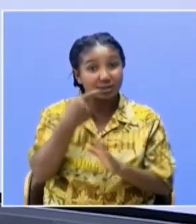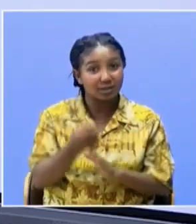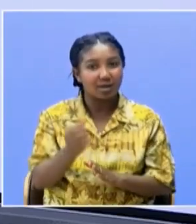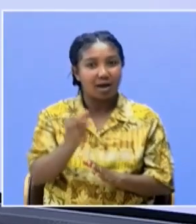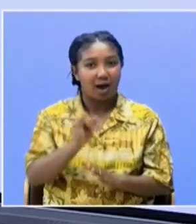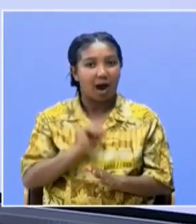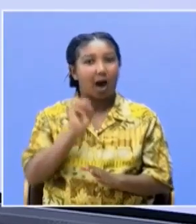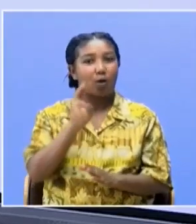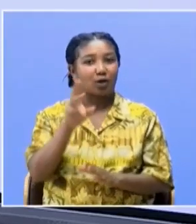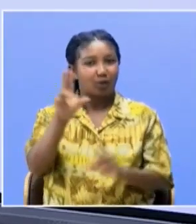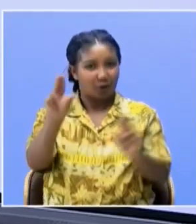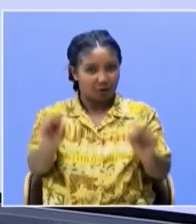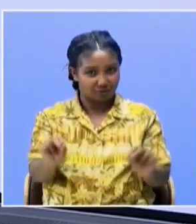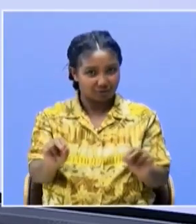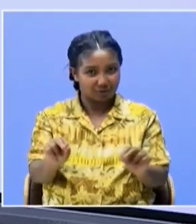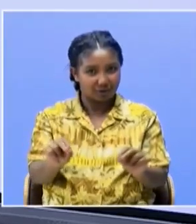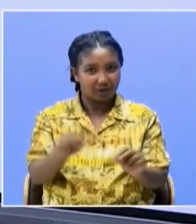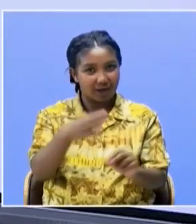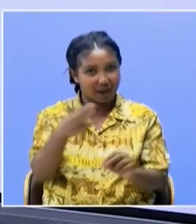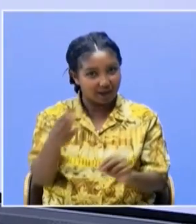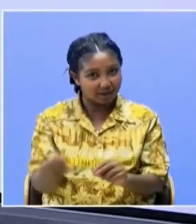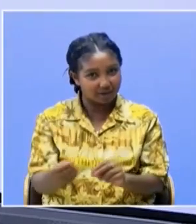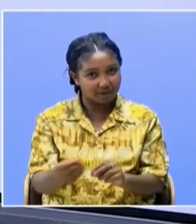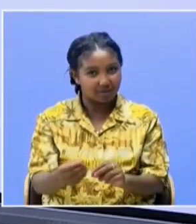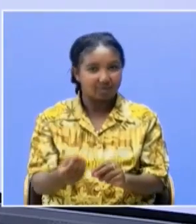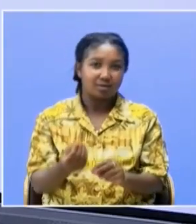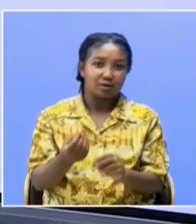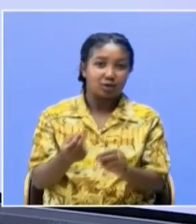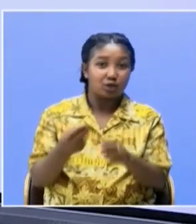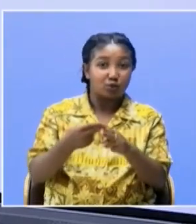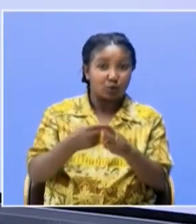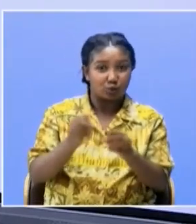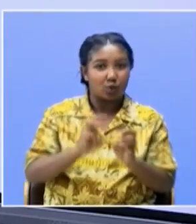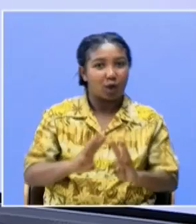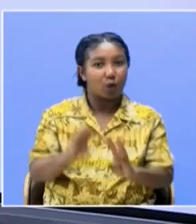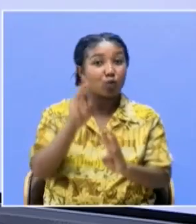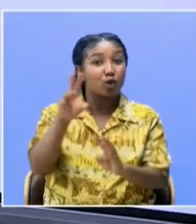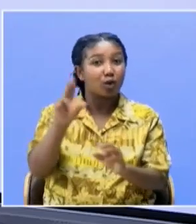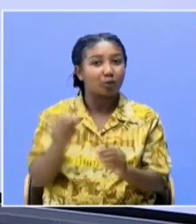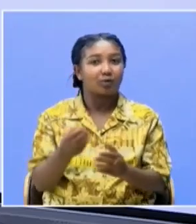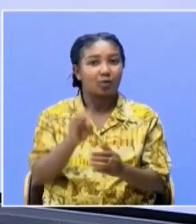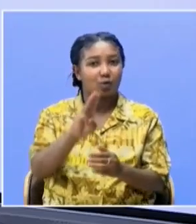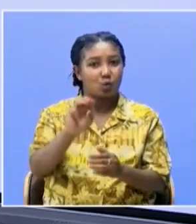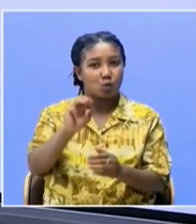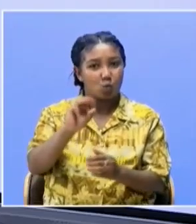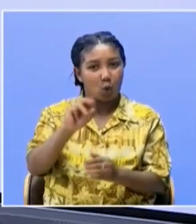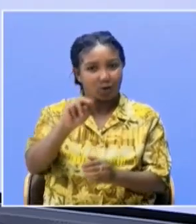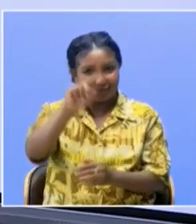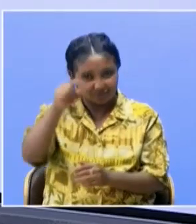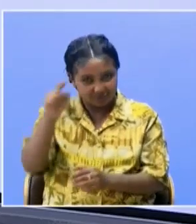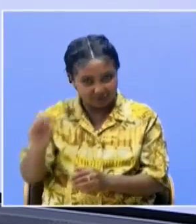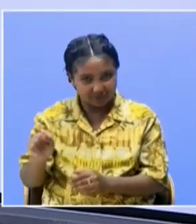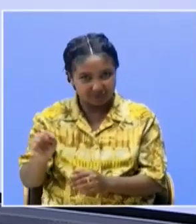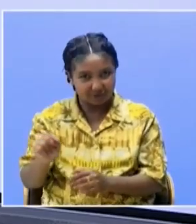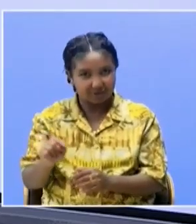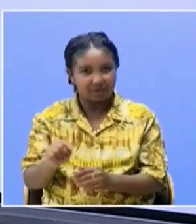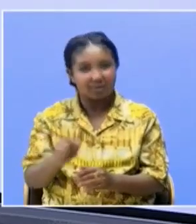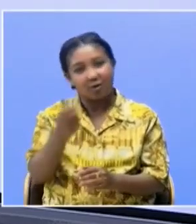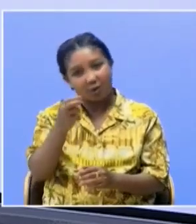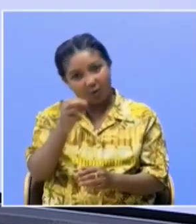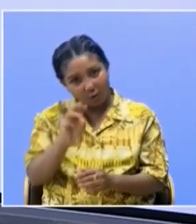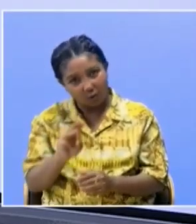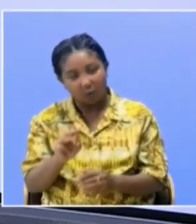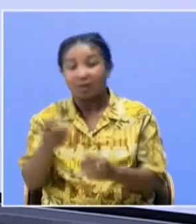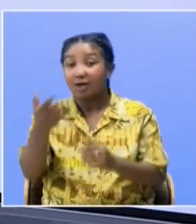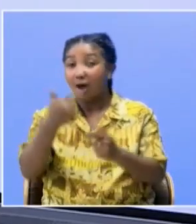I will not, yes? And the contradictor or the short way of will not is won't, yeah? I will not or I